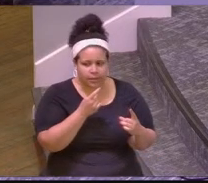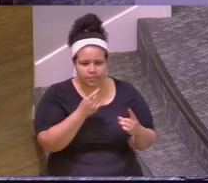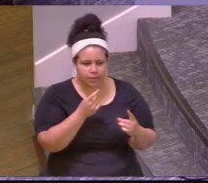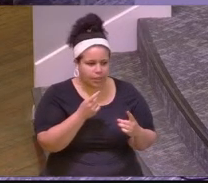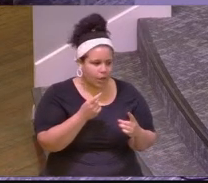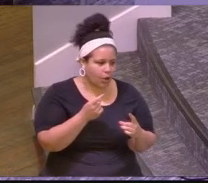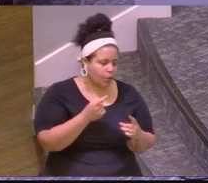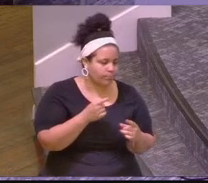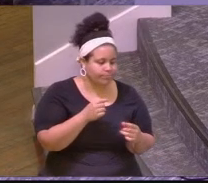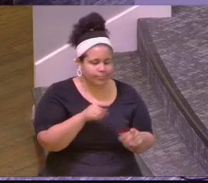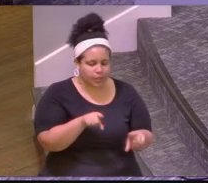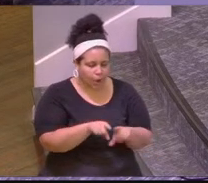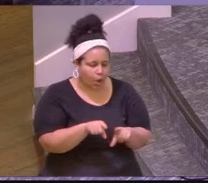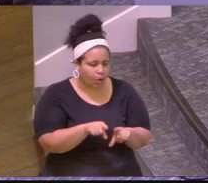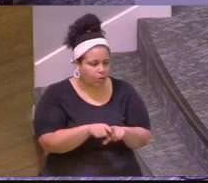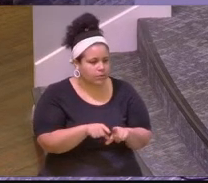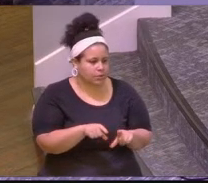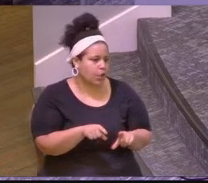from there.